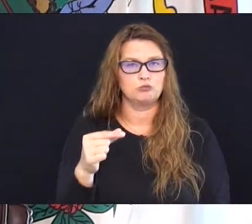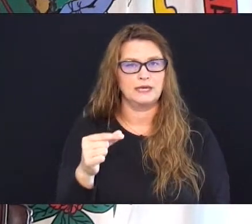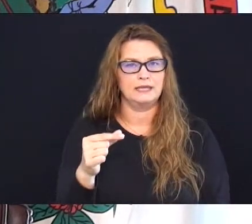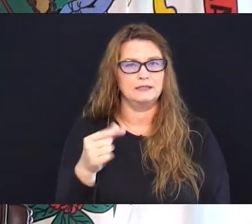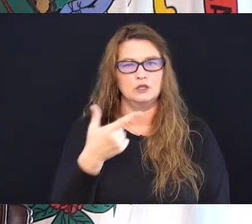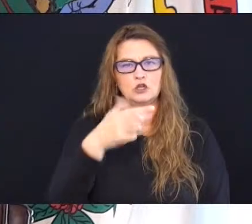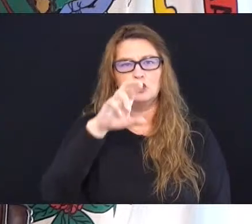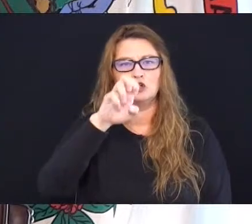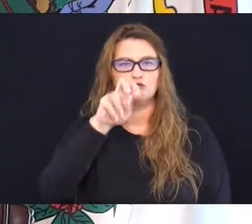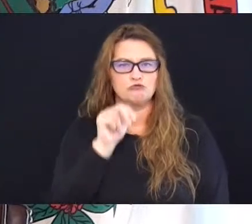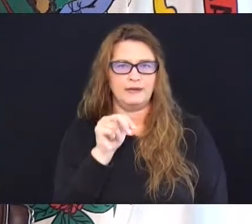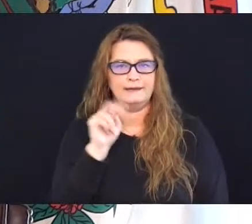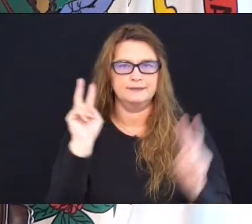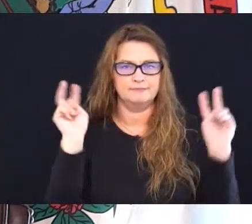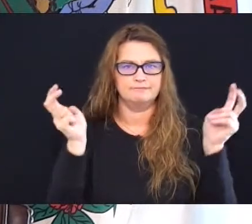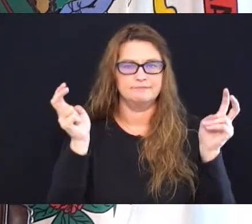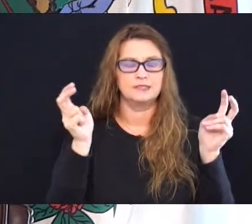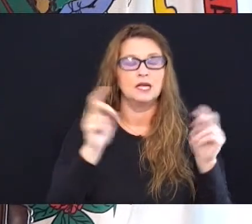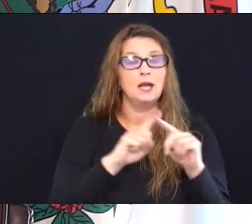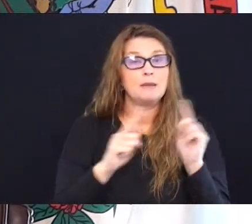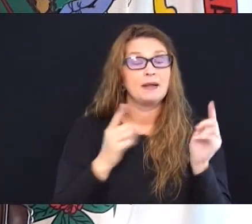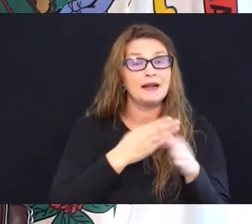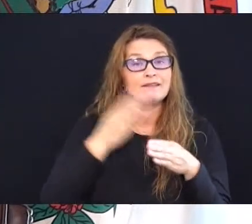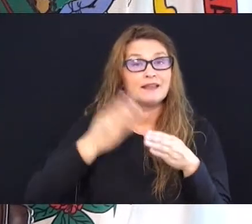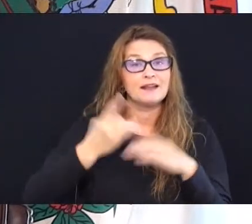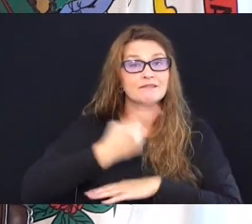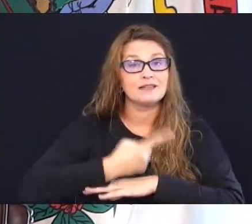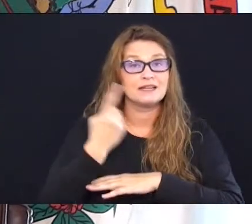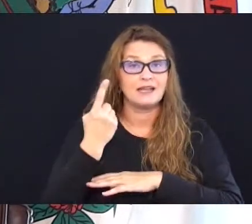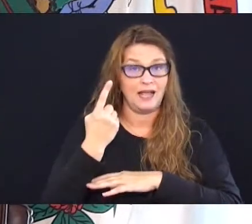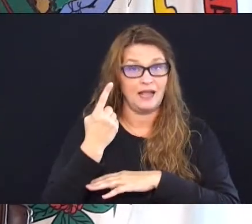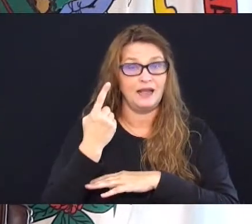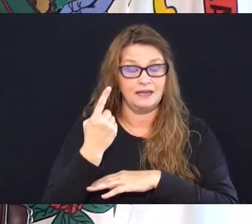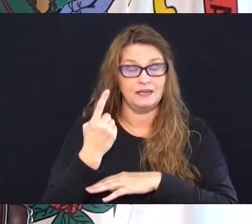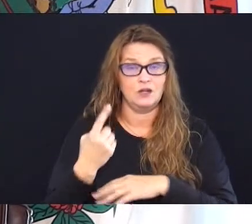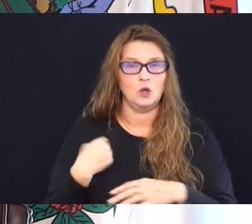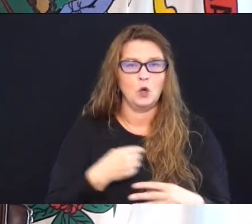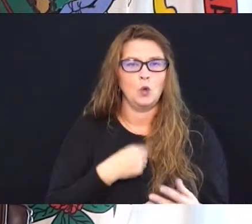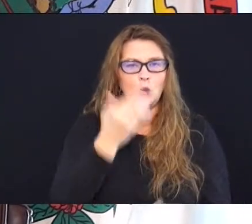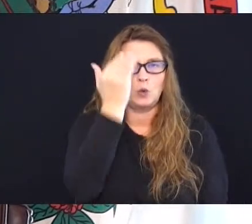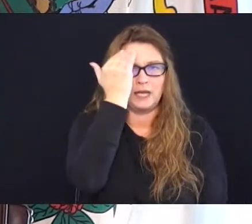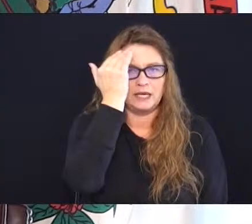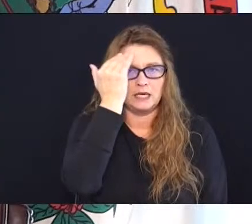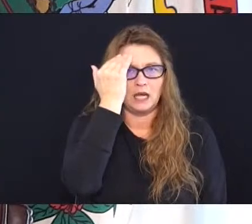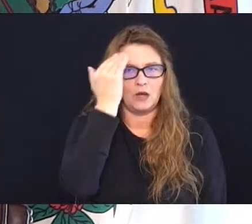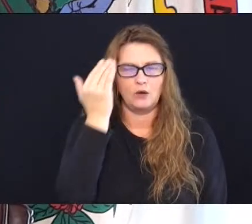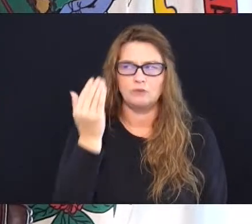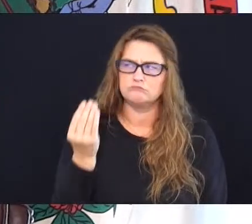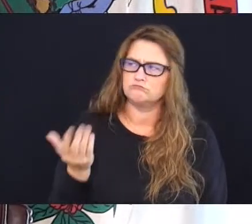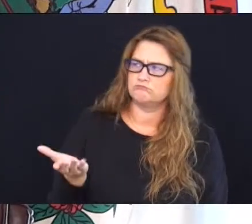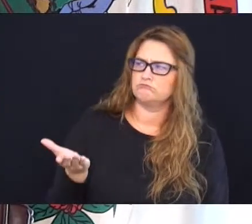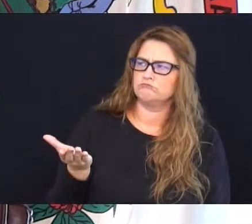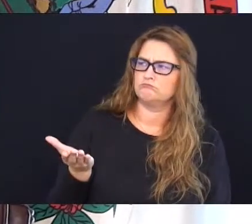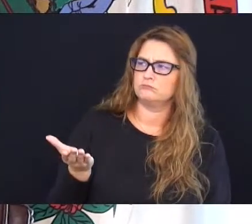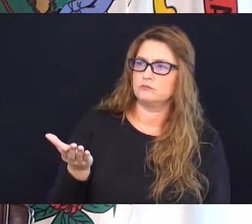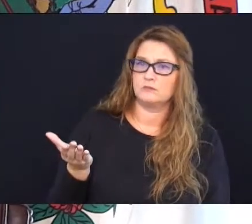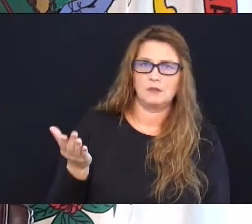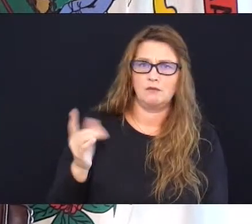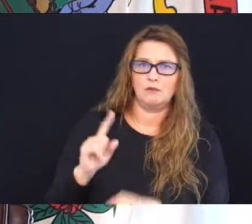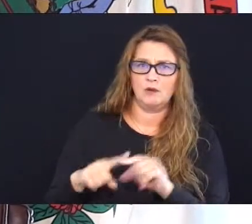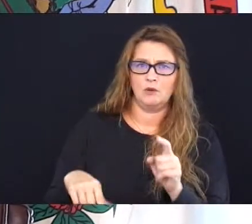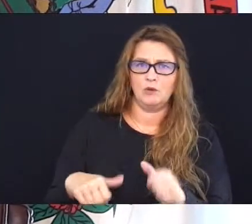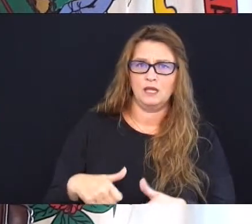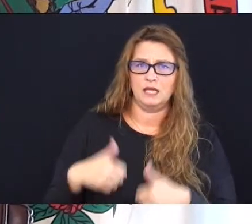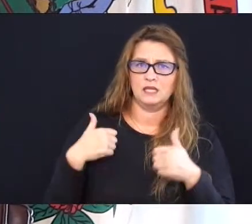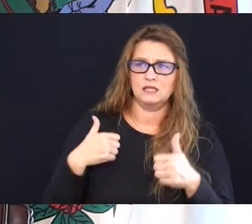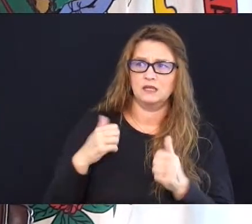And at the end of the day, when we really get right down to it, we realize, we can't make it just going